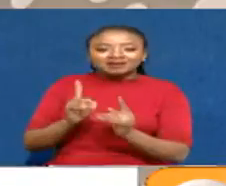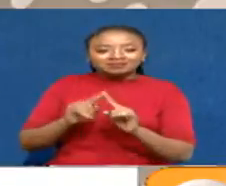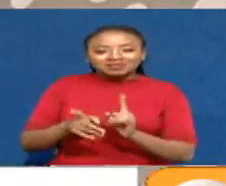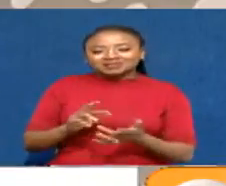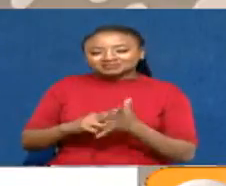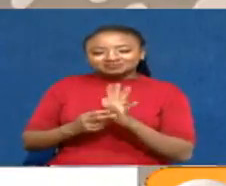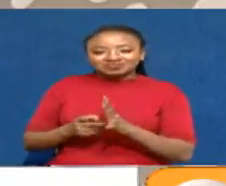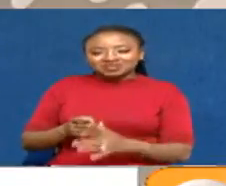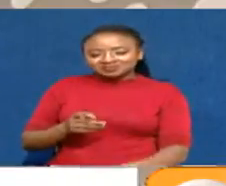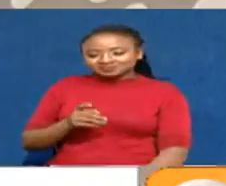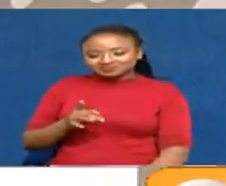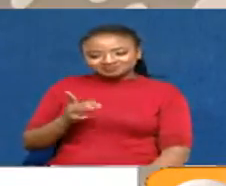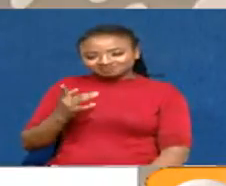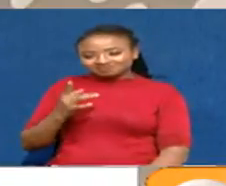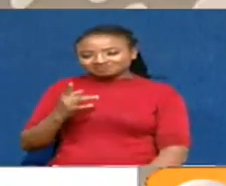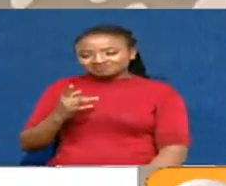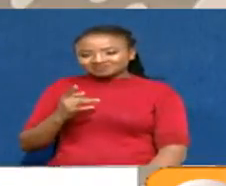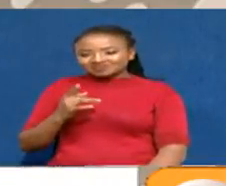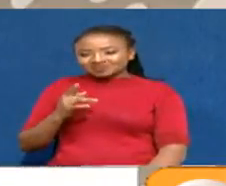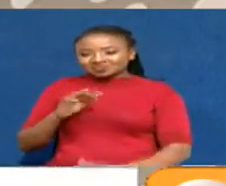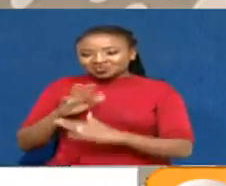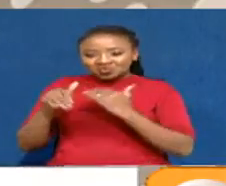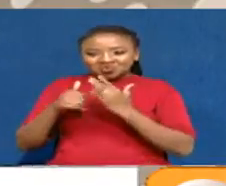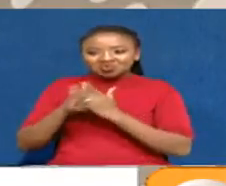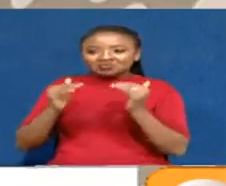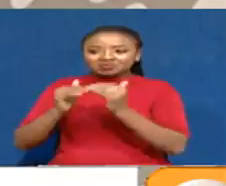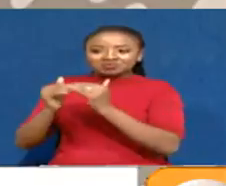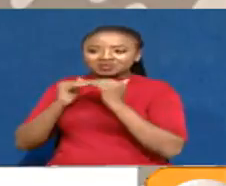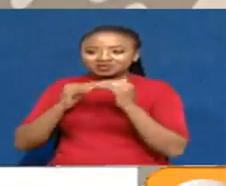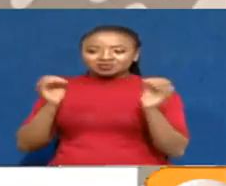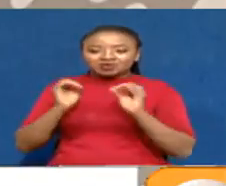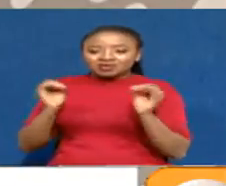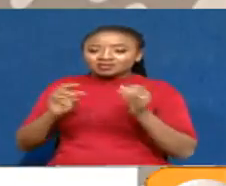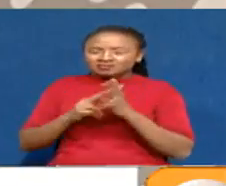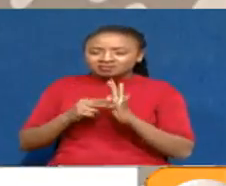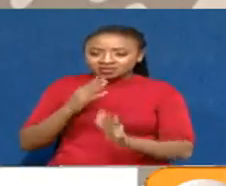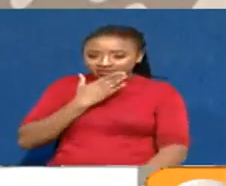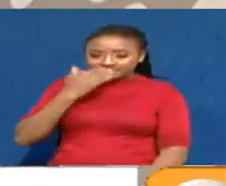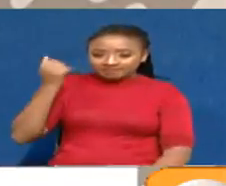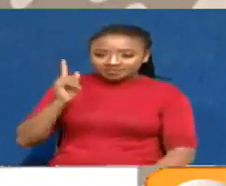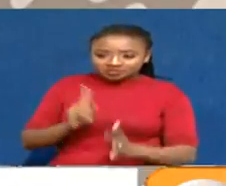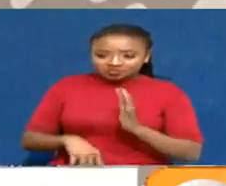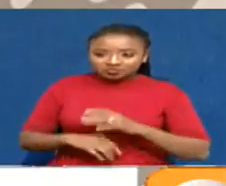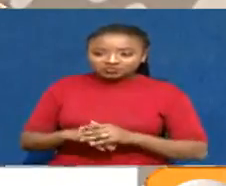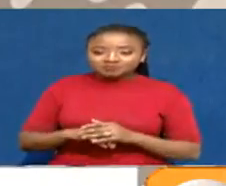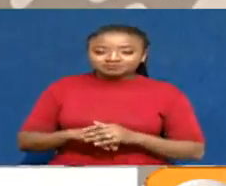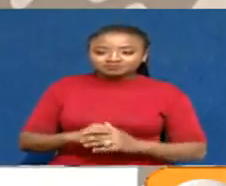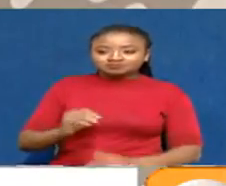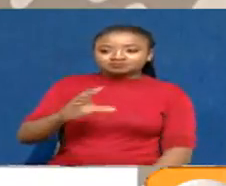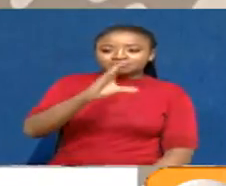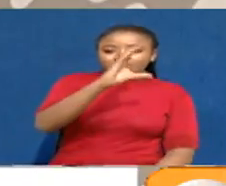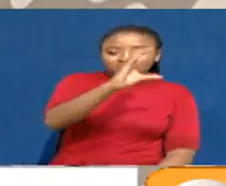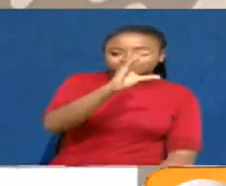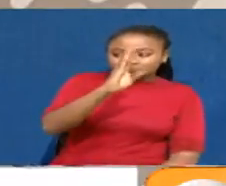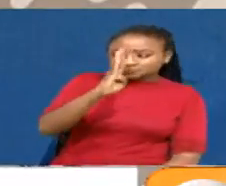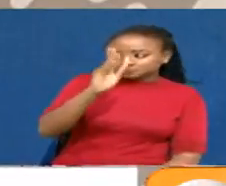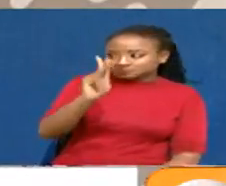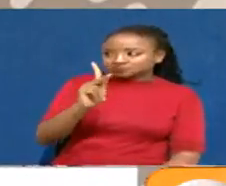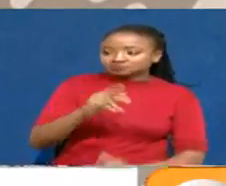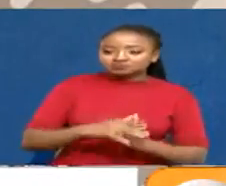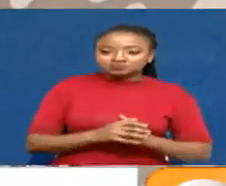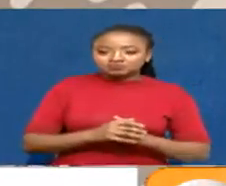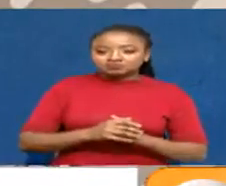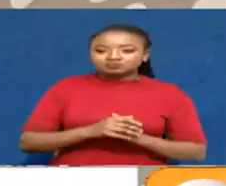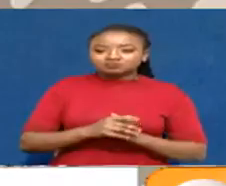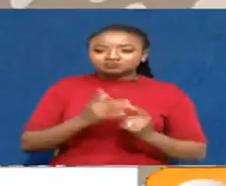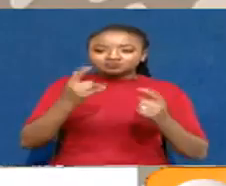party will not be satisfied. So it will be good if now central bank come in so that we